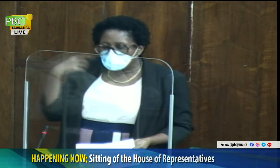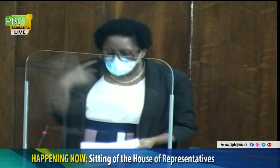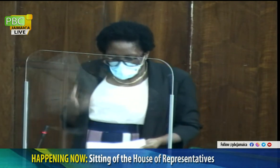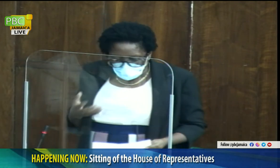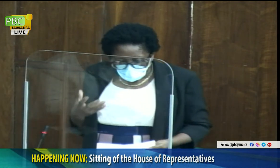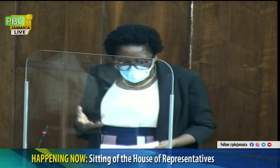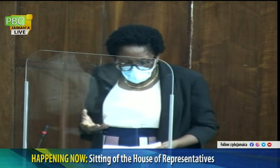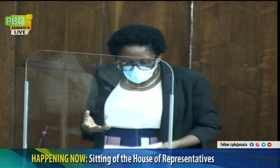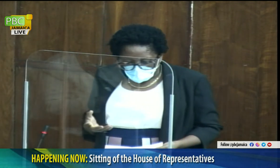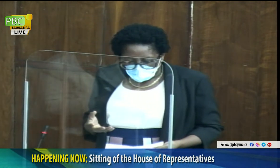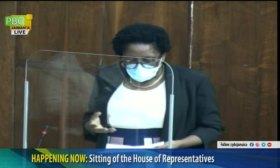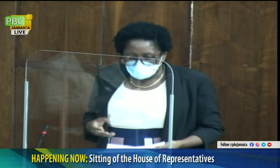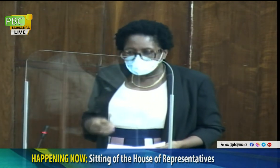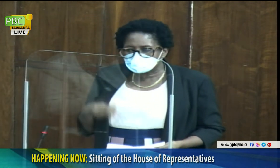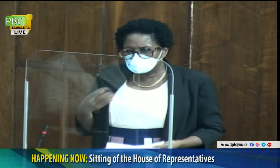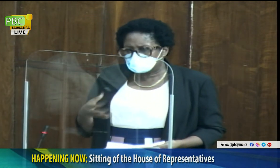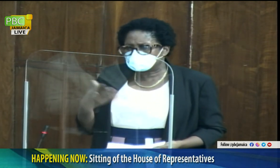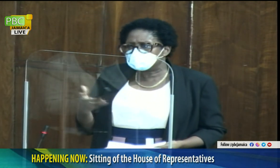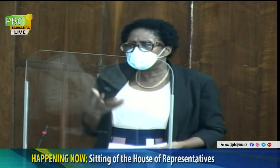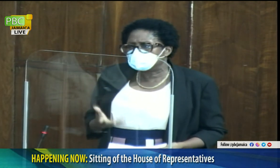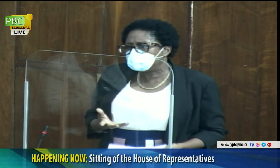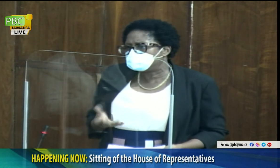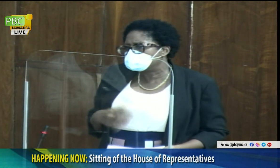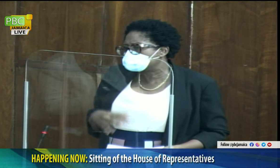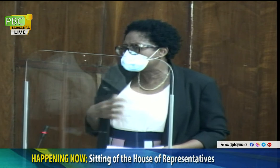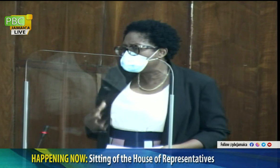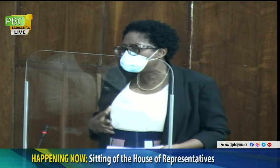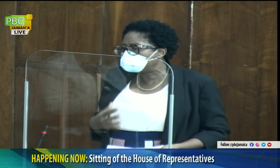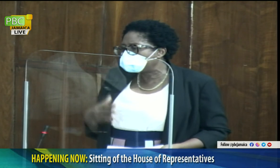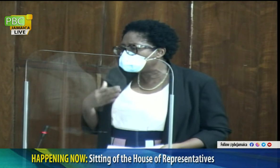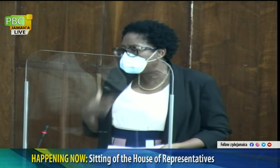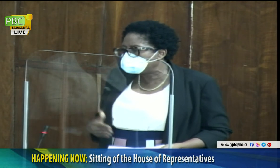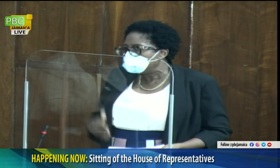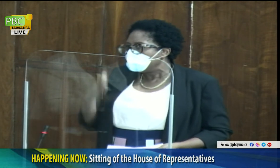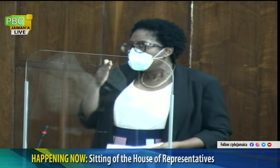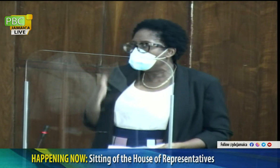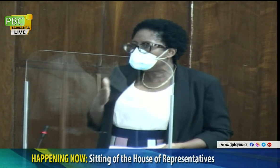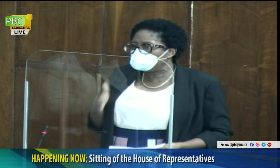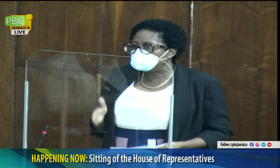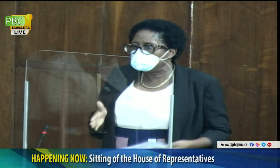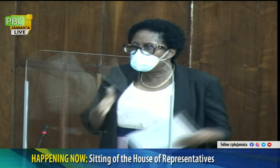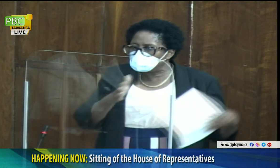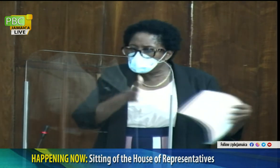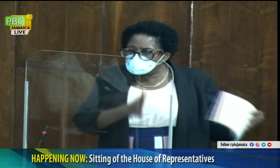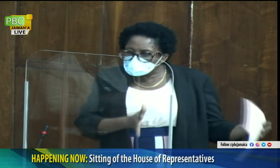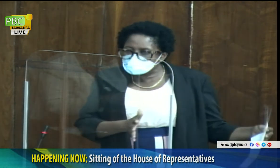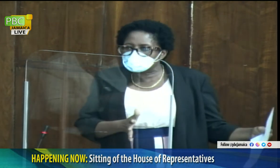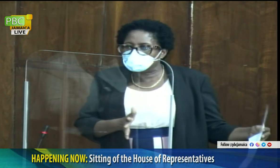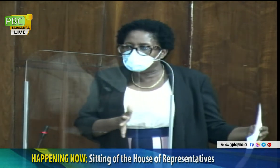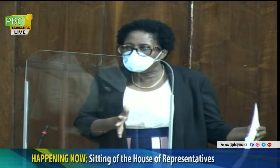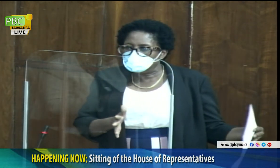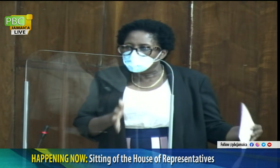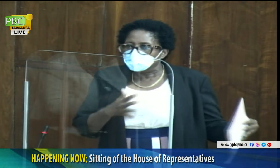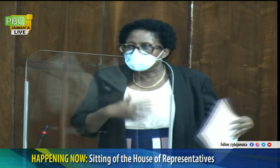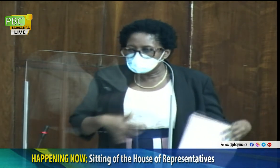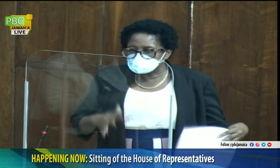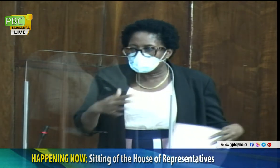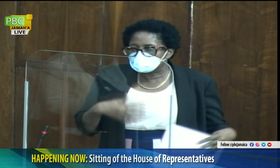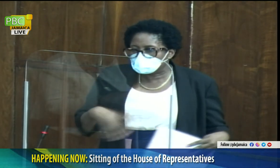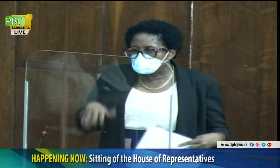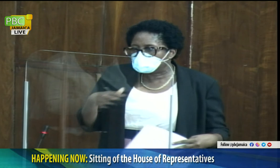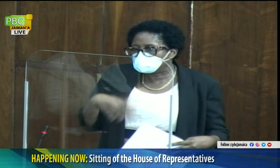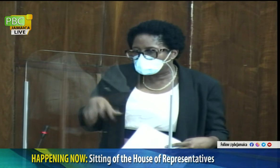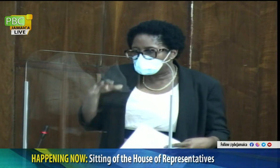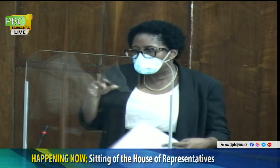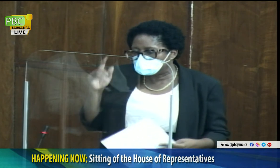so i want when these decisions are being made for us to see if we can give a little bit more notice time yes and